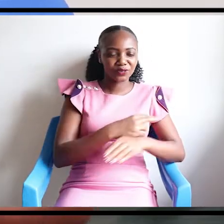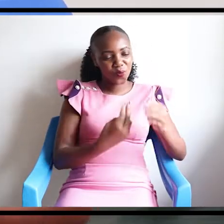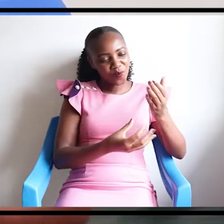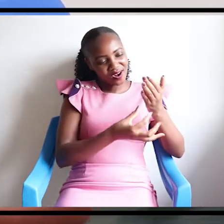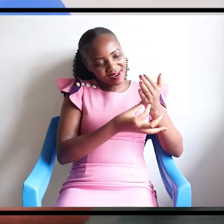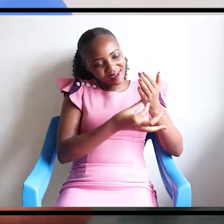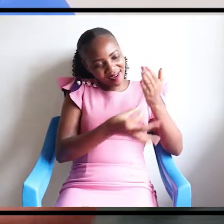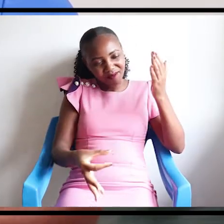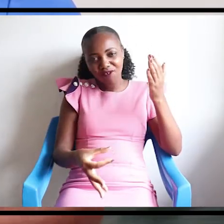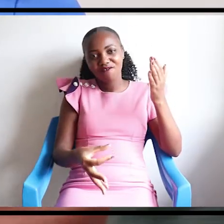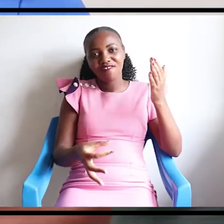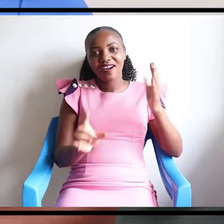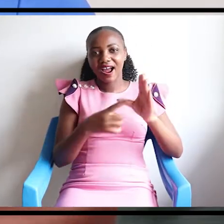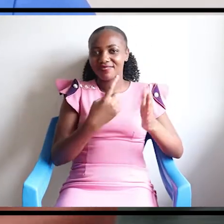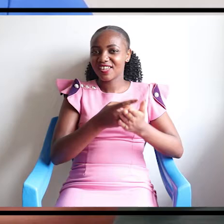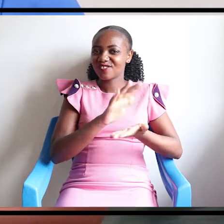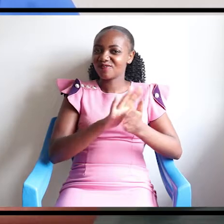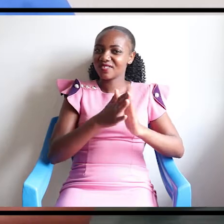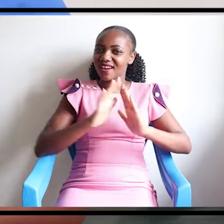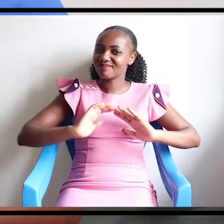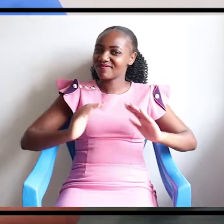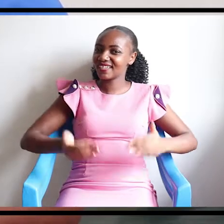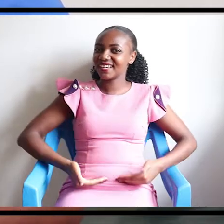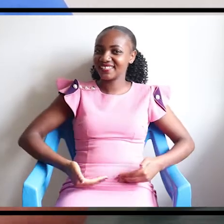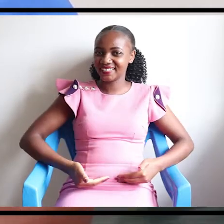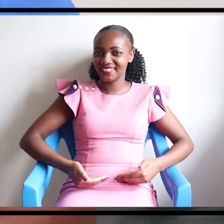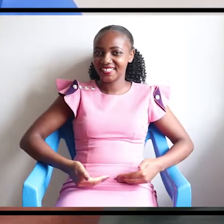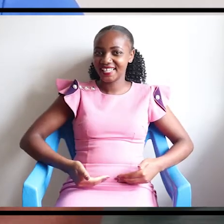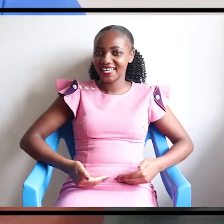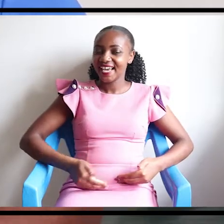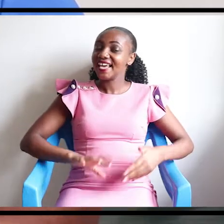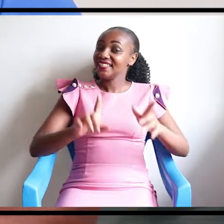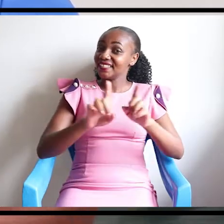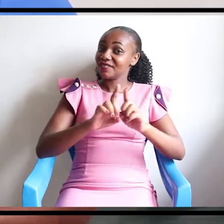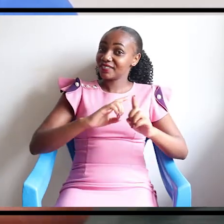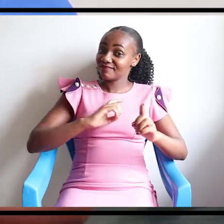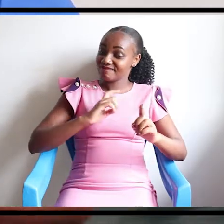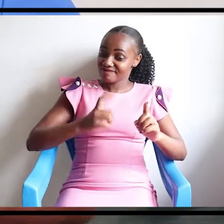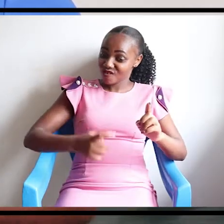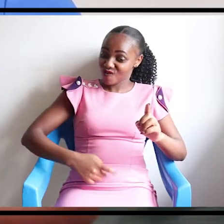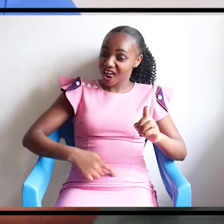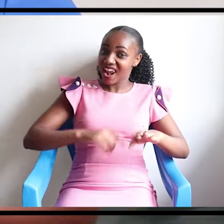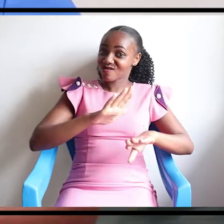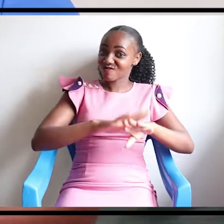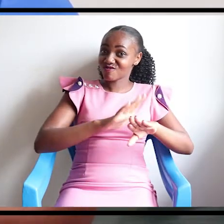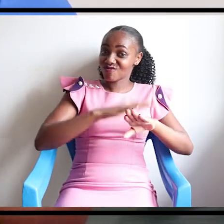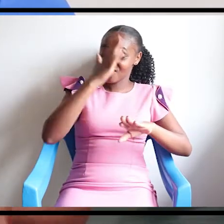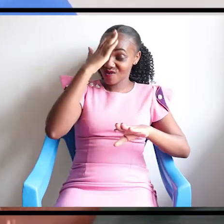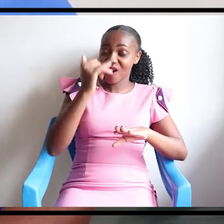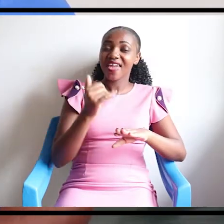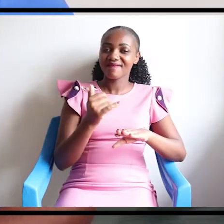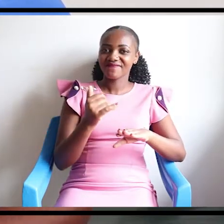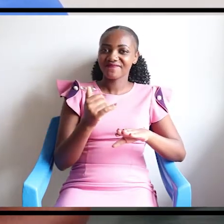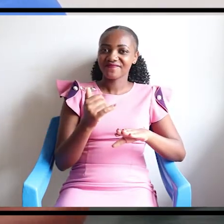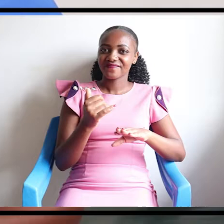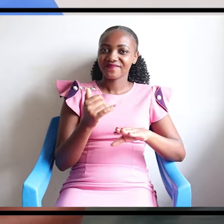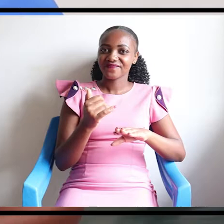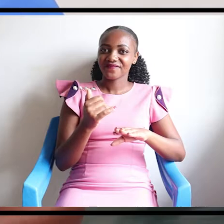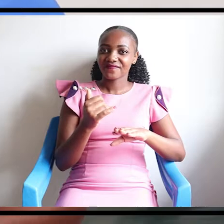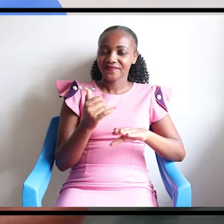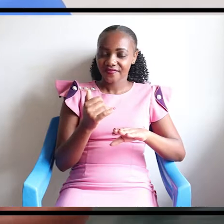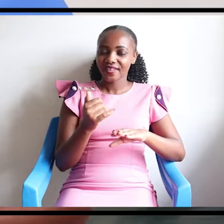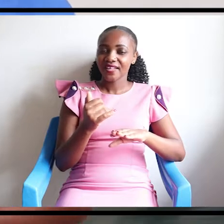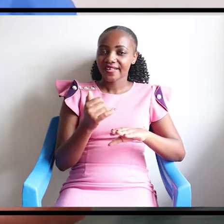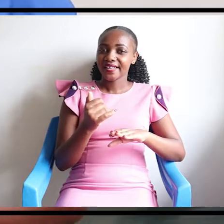removed, and you comfortably conceive. Major advantage of the coil is that return to fertility is instant.